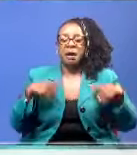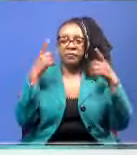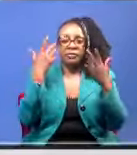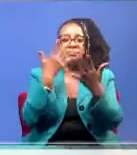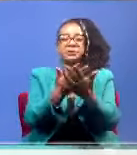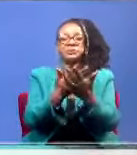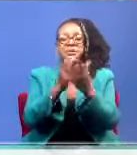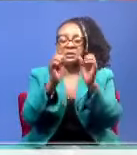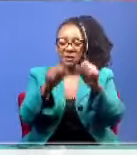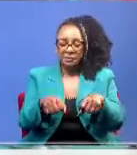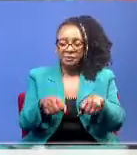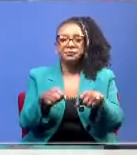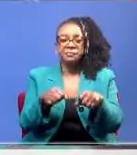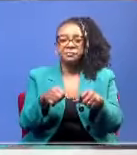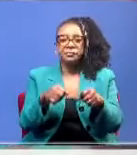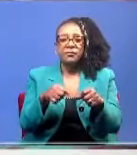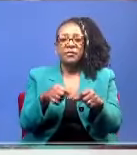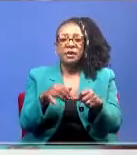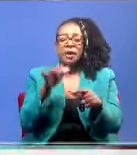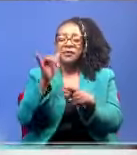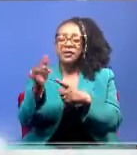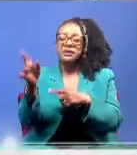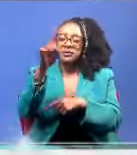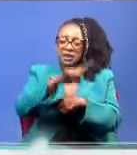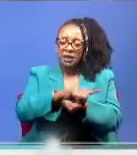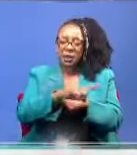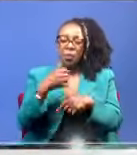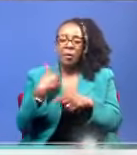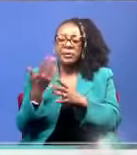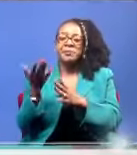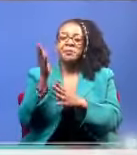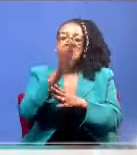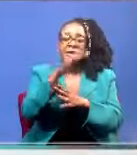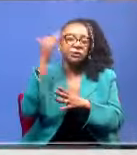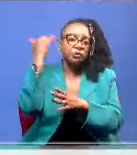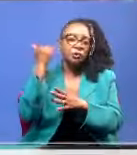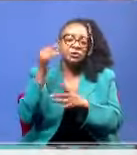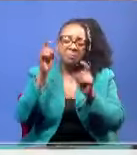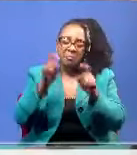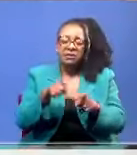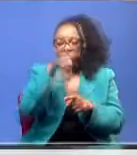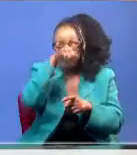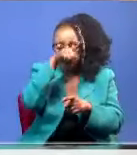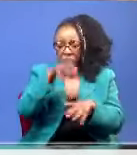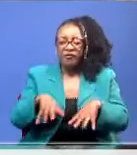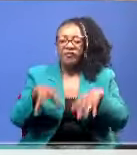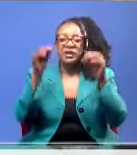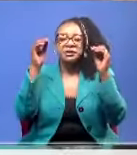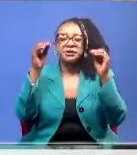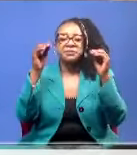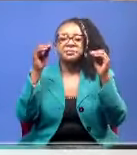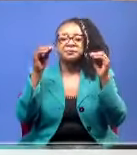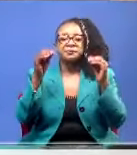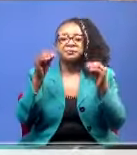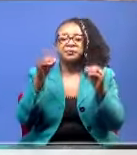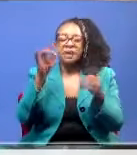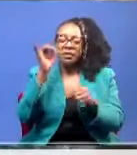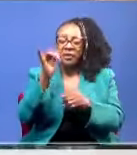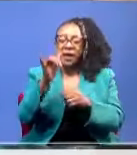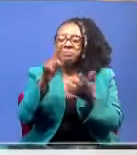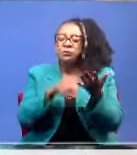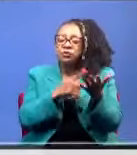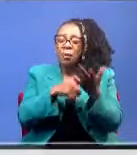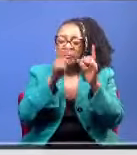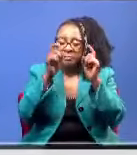imprisonment. Hiyo siku tutarudi kotini, uwe mzungu amepatikana, kwa sababu inasemekana